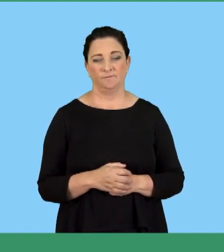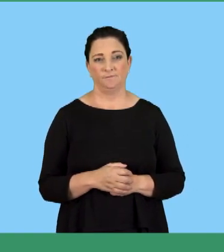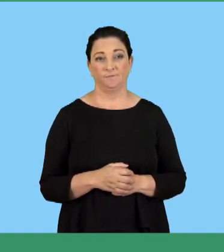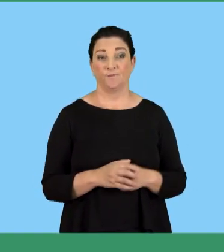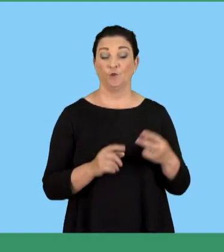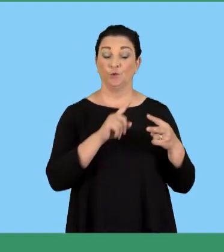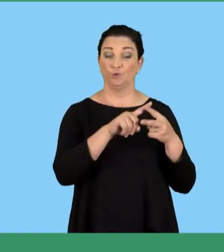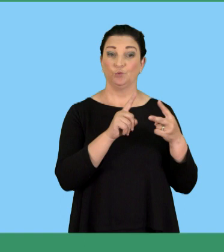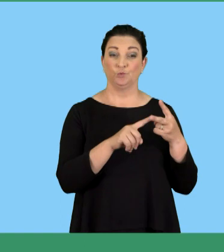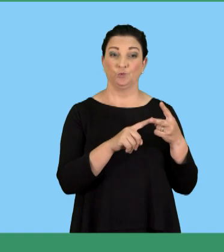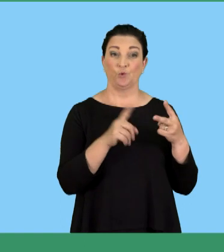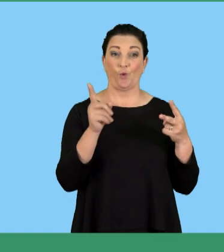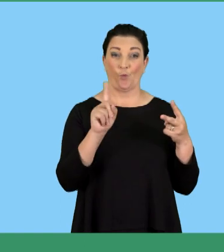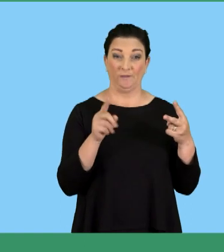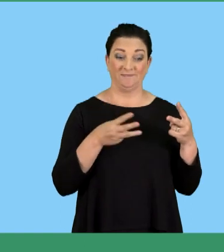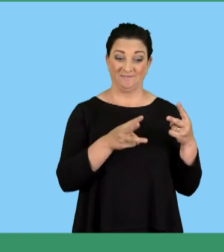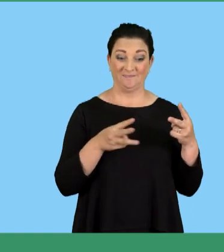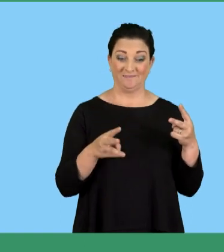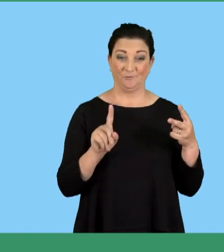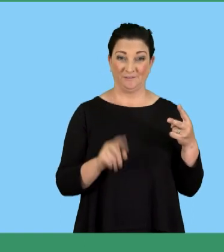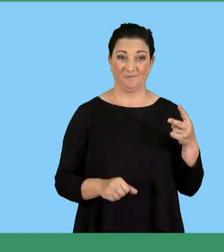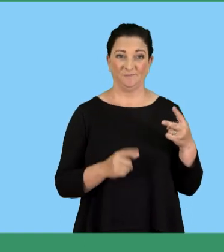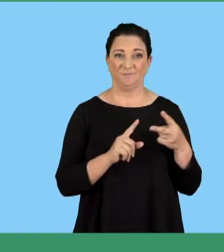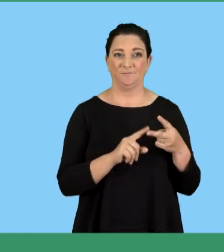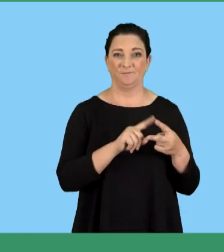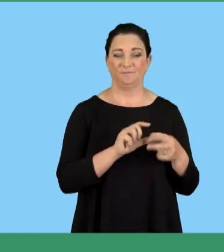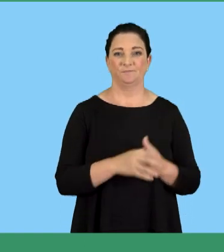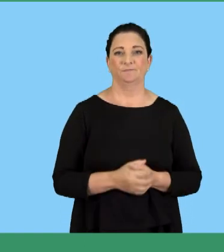Now, the two ways are,